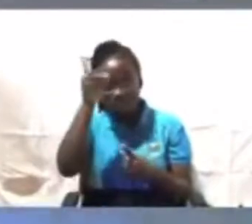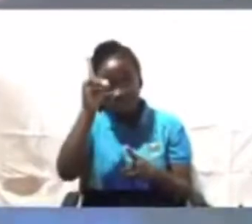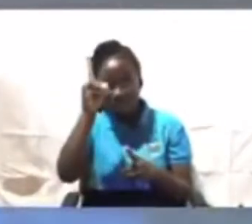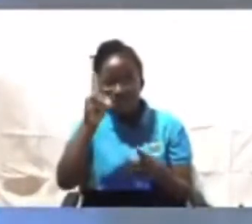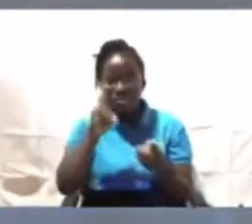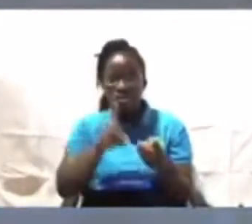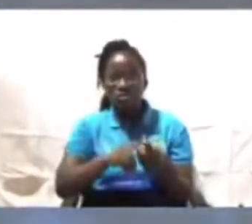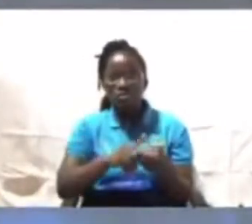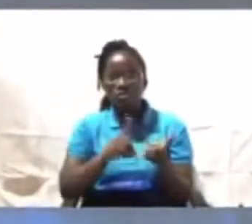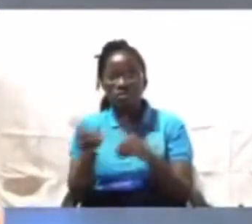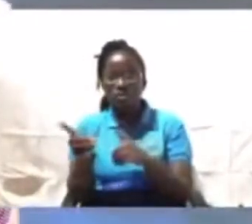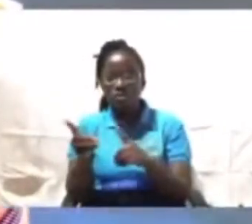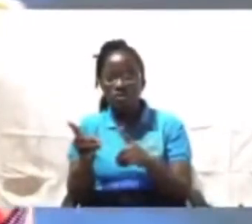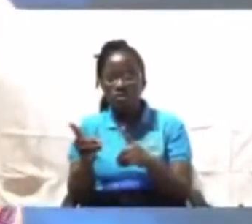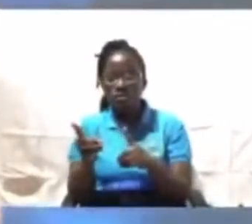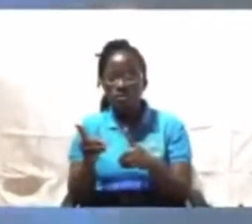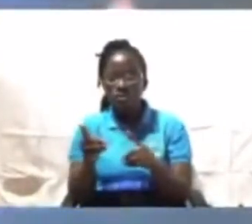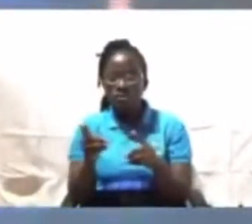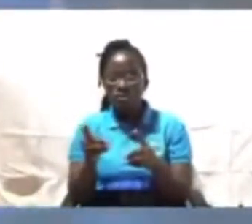me